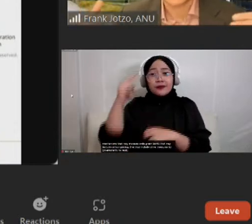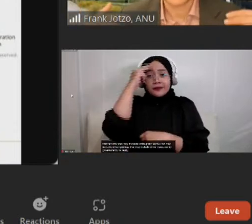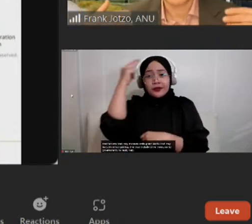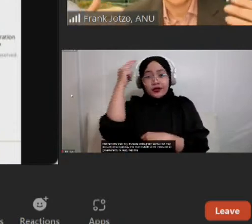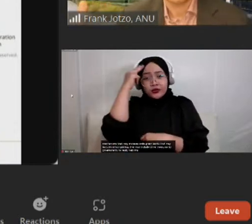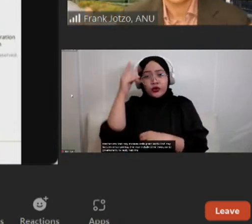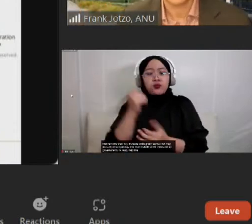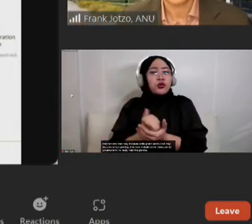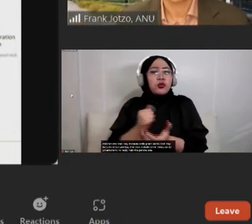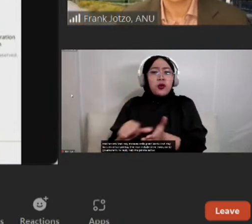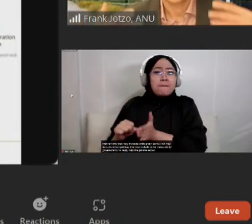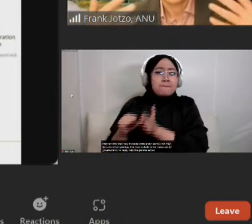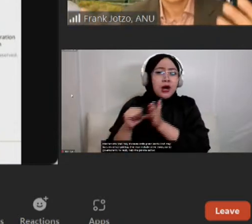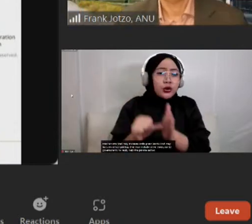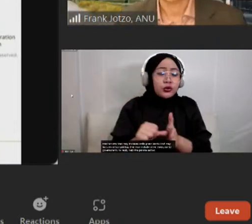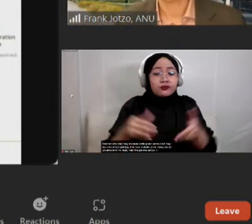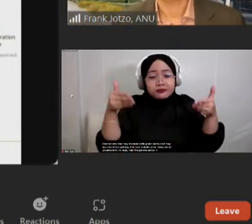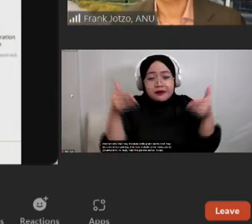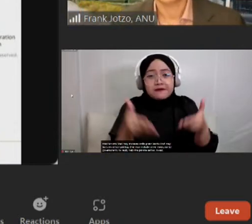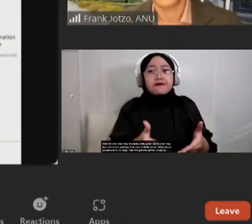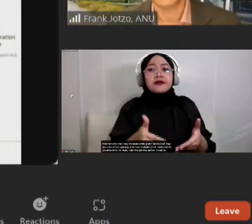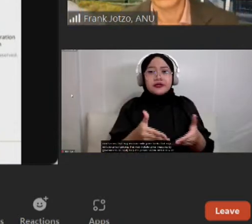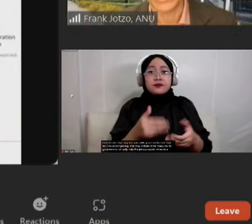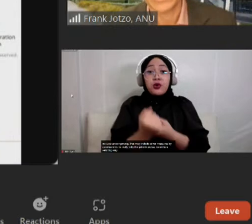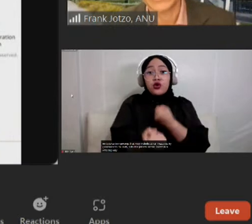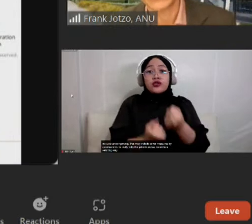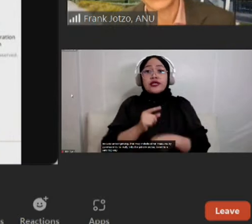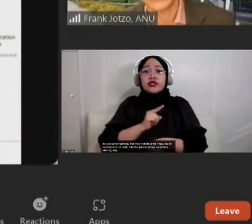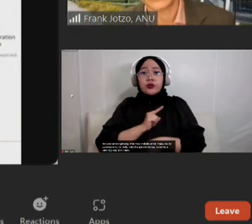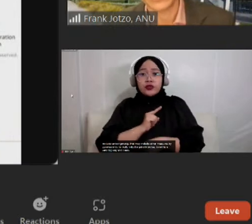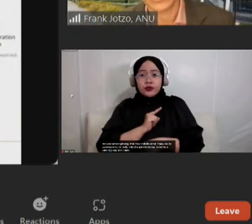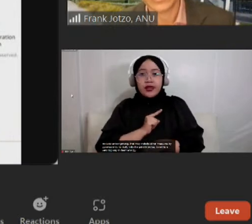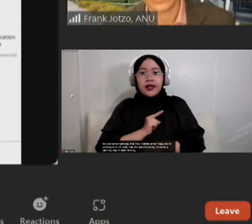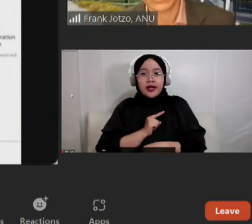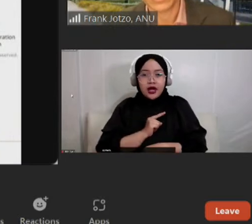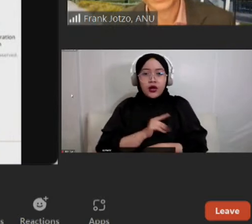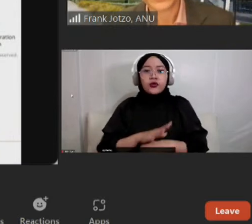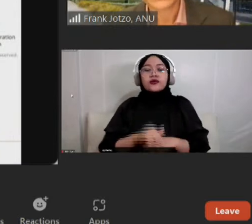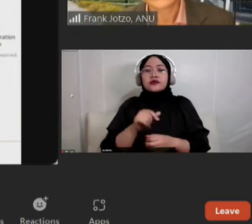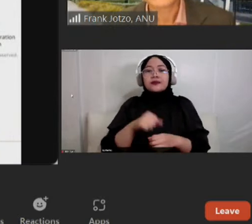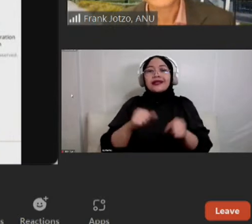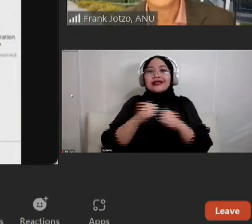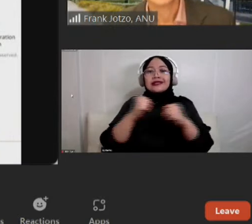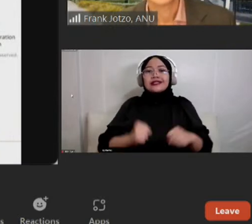really help the private sector invest in a very big way in clean energy systems.